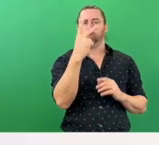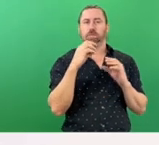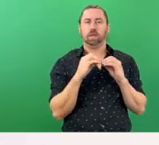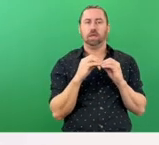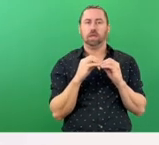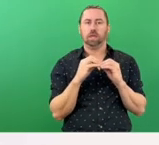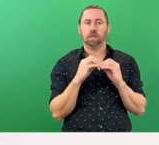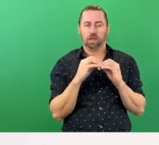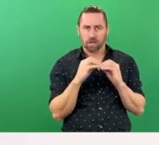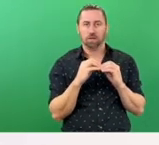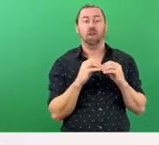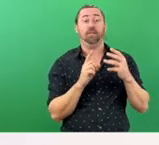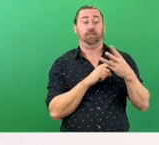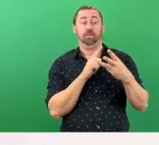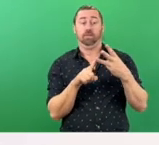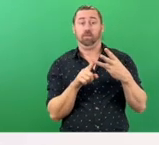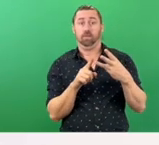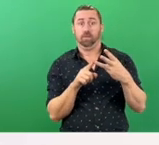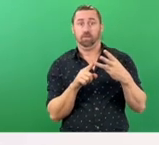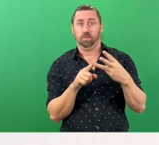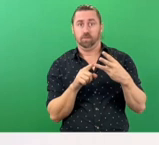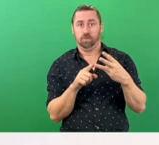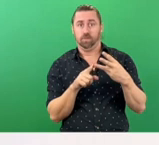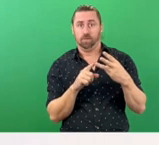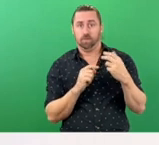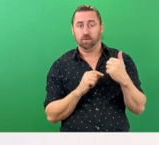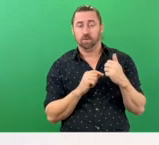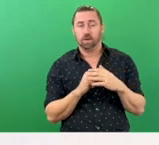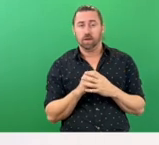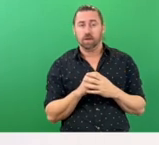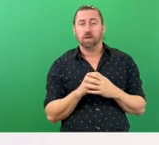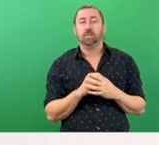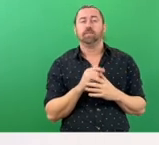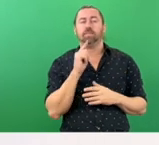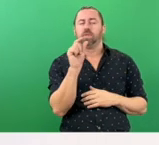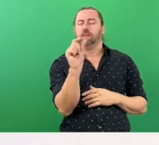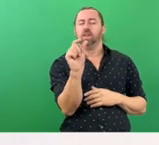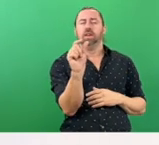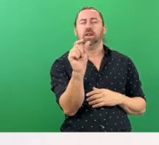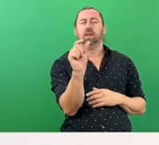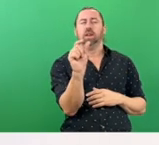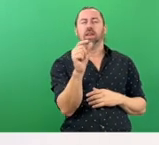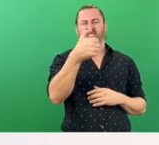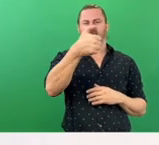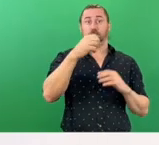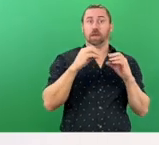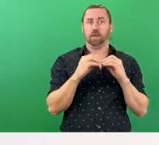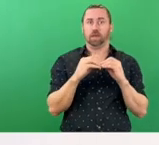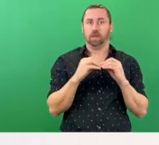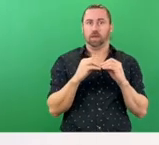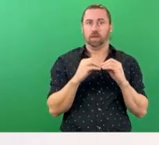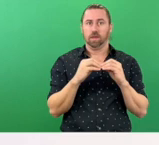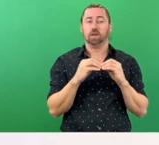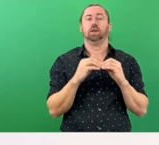says 2B. I'll show you another one here. This one at the code at the end says